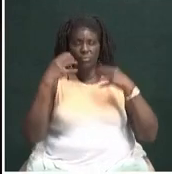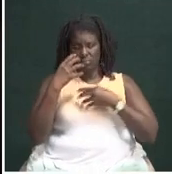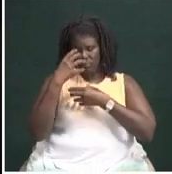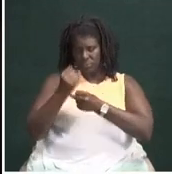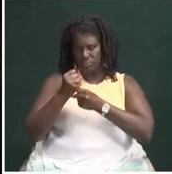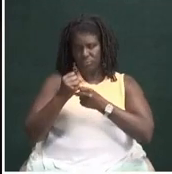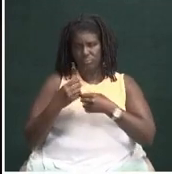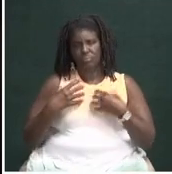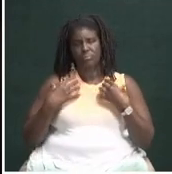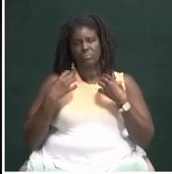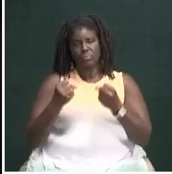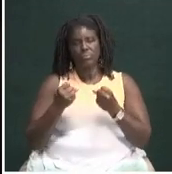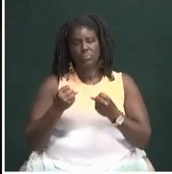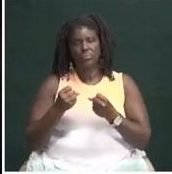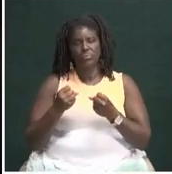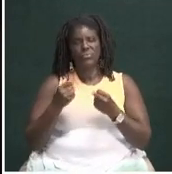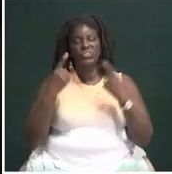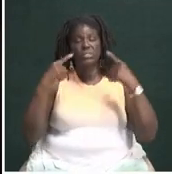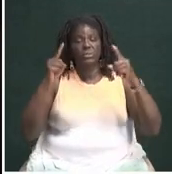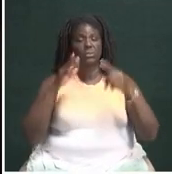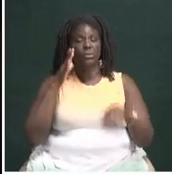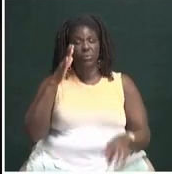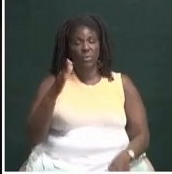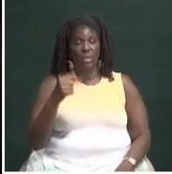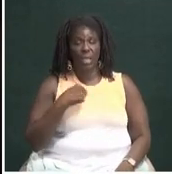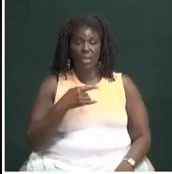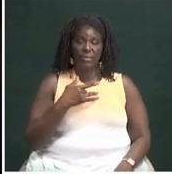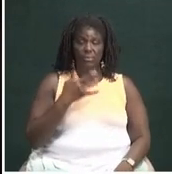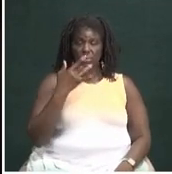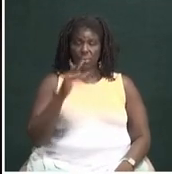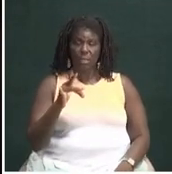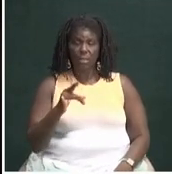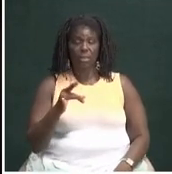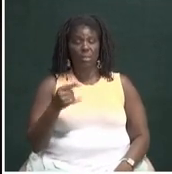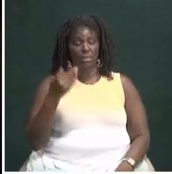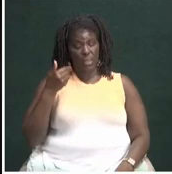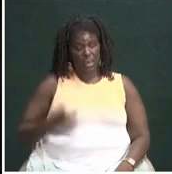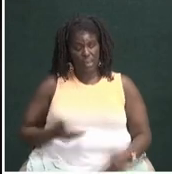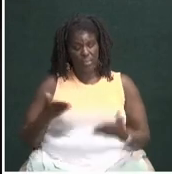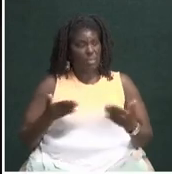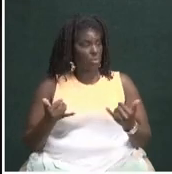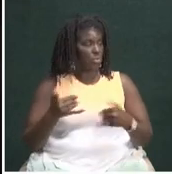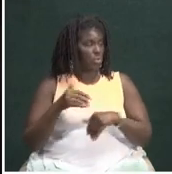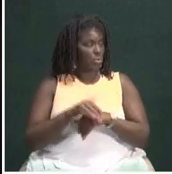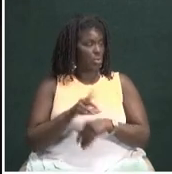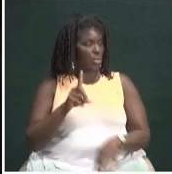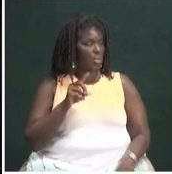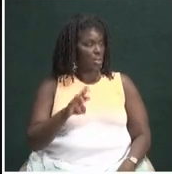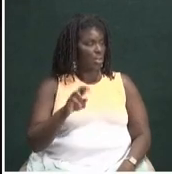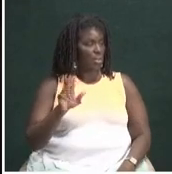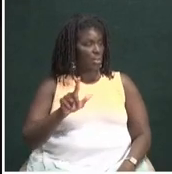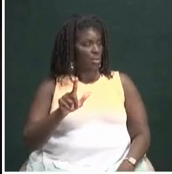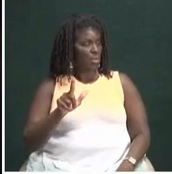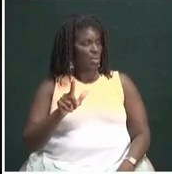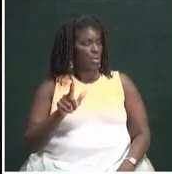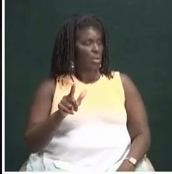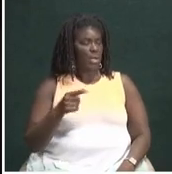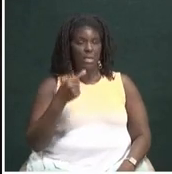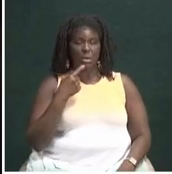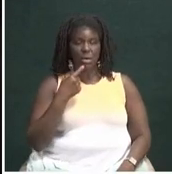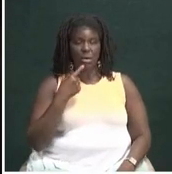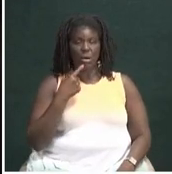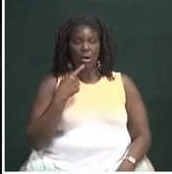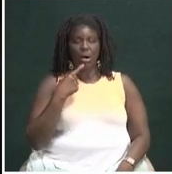the future. I feel really fortunate to be with you tonight. And Dr. Lieberman talked about this.